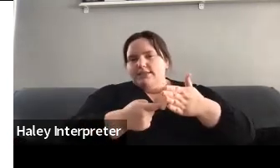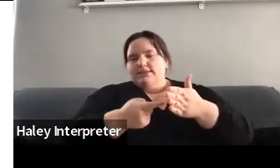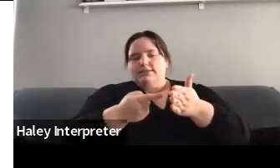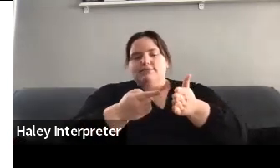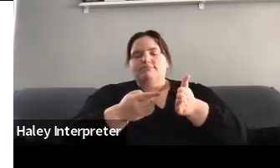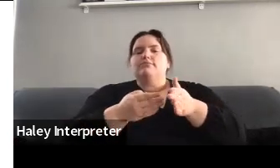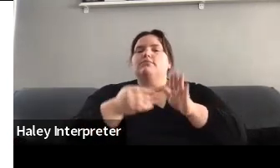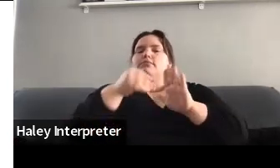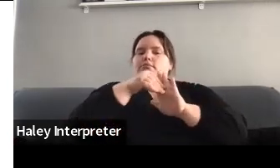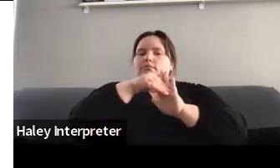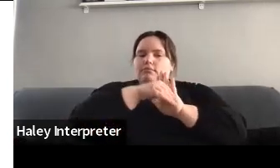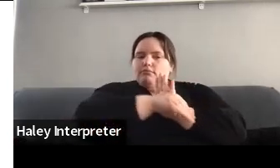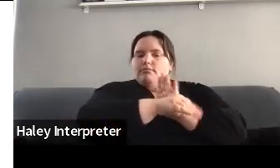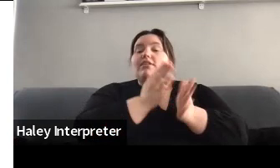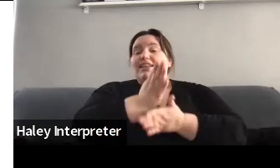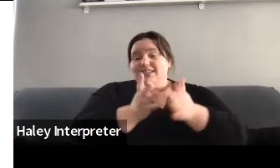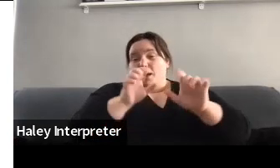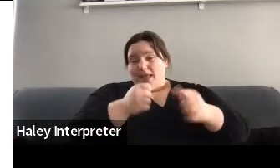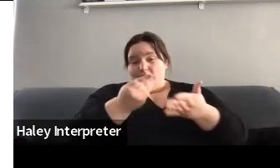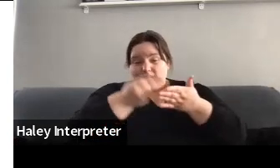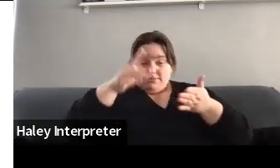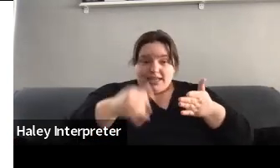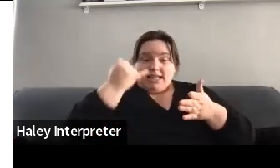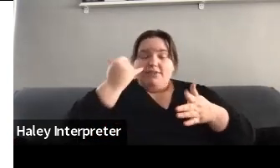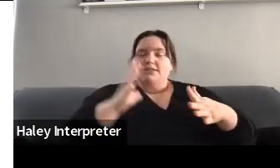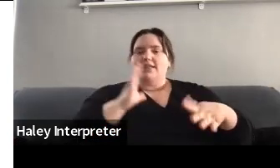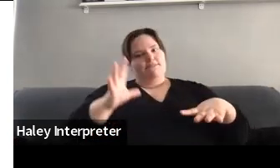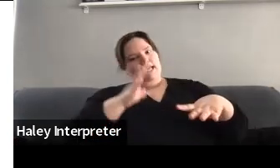quite expensive if you get like the really fancy kind